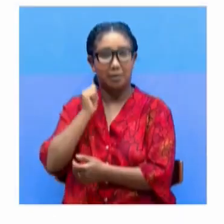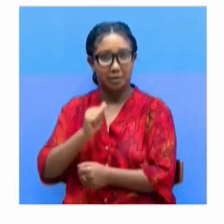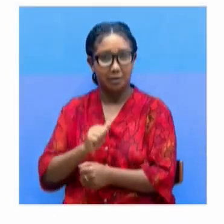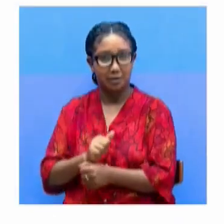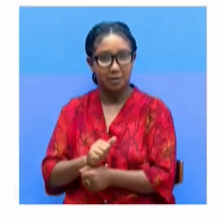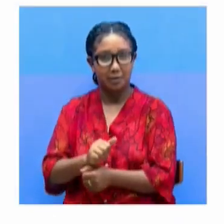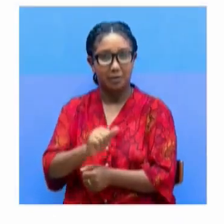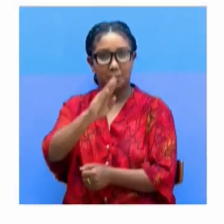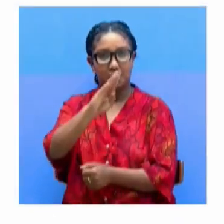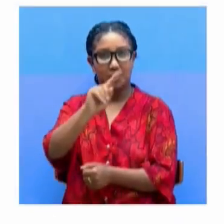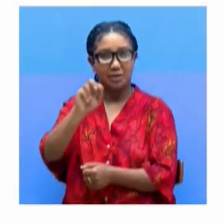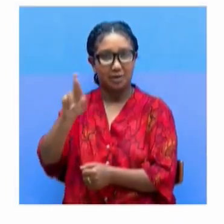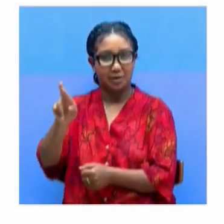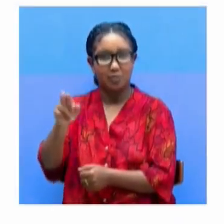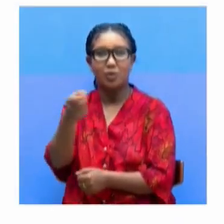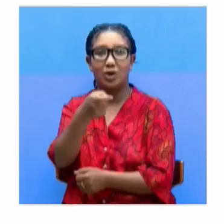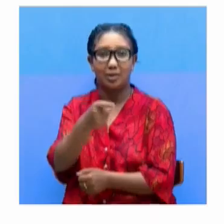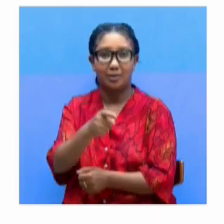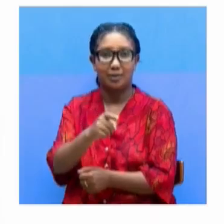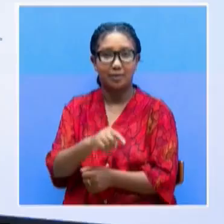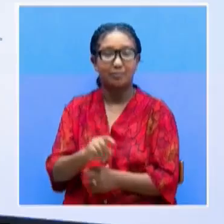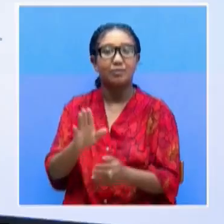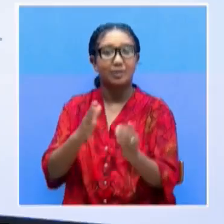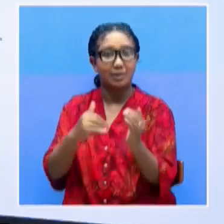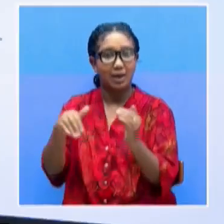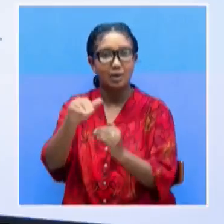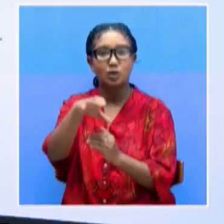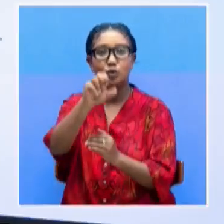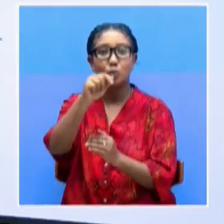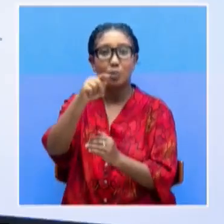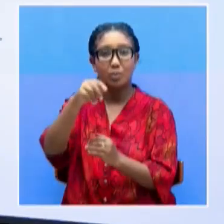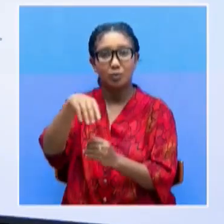Good. Better. Very good. And